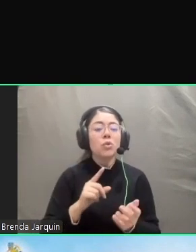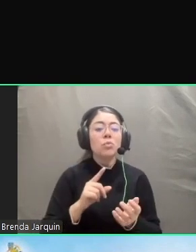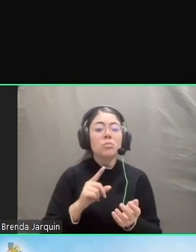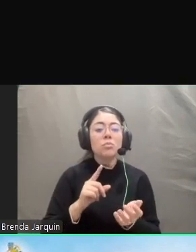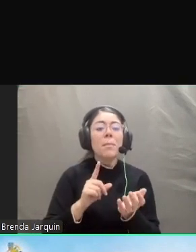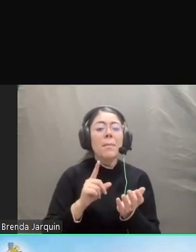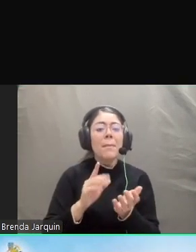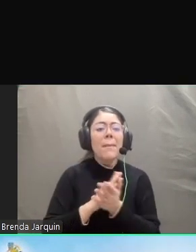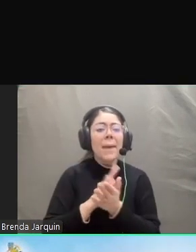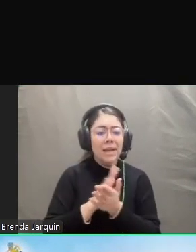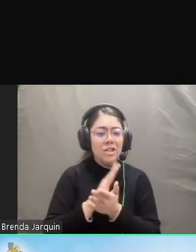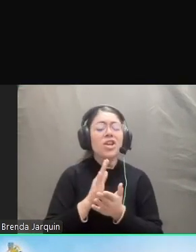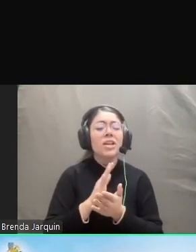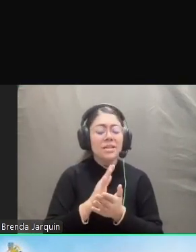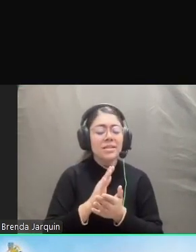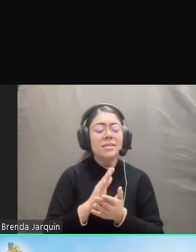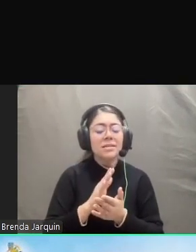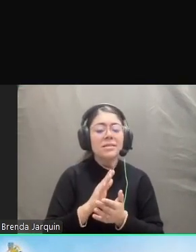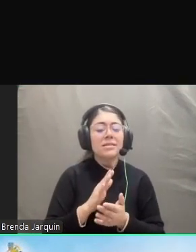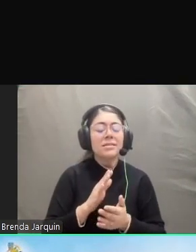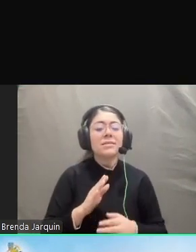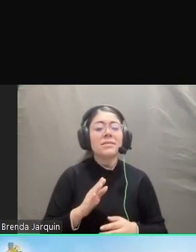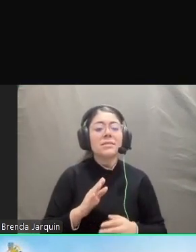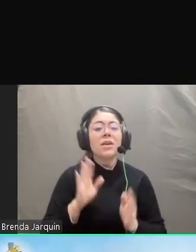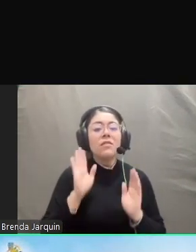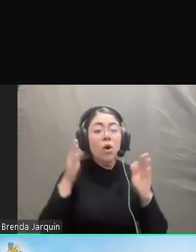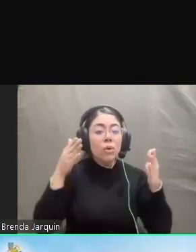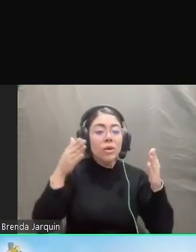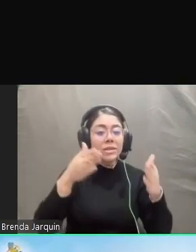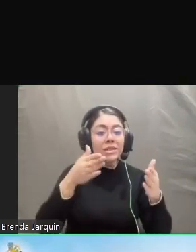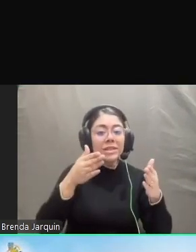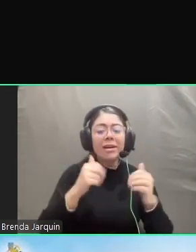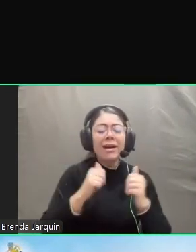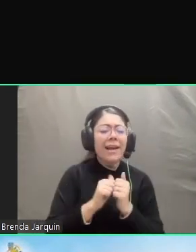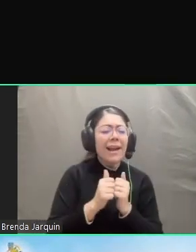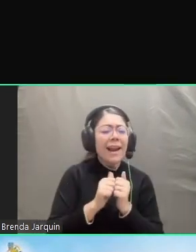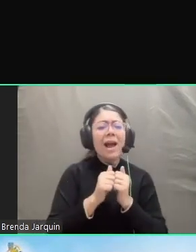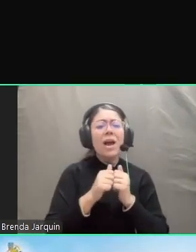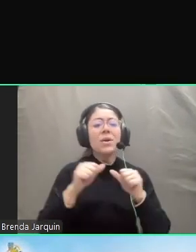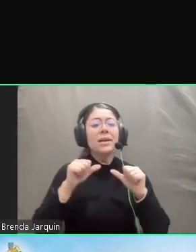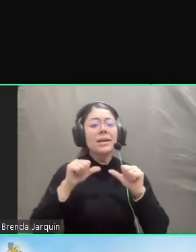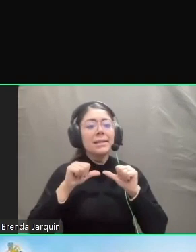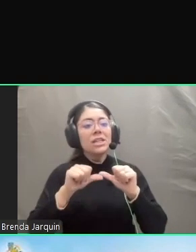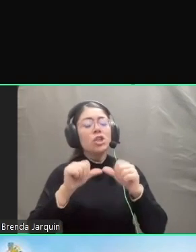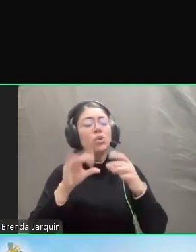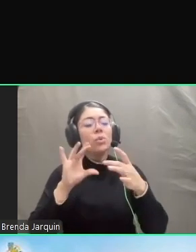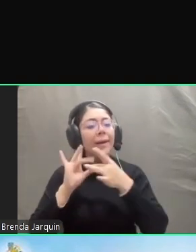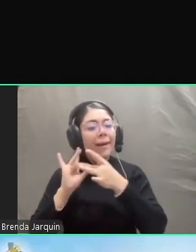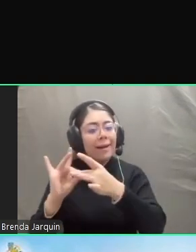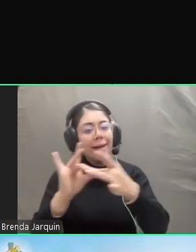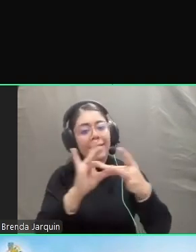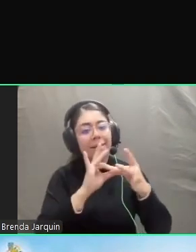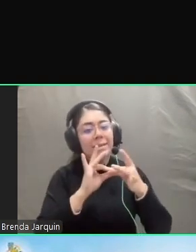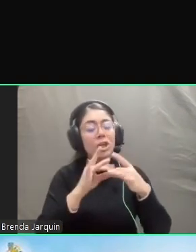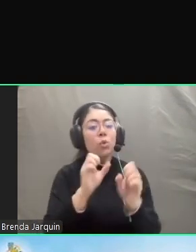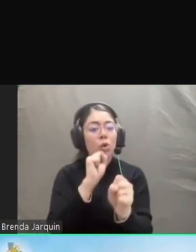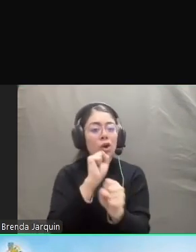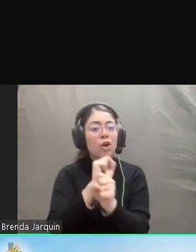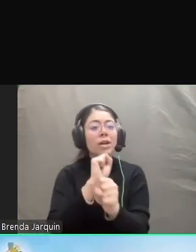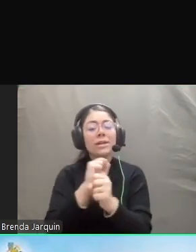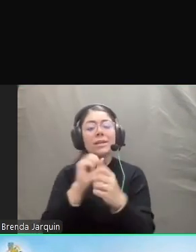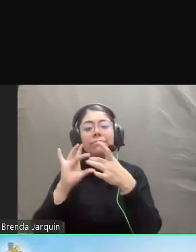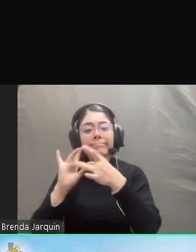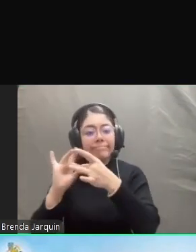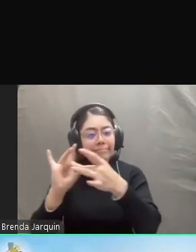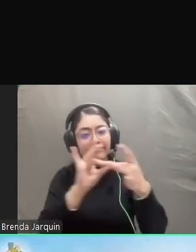specific to developing and maintaining interagency collaboratives. It's really a roadmap developed in a yes-no format,